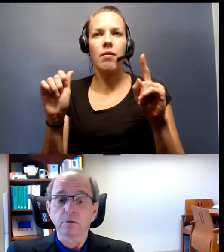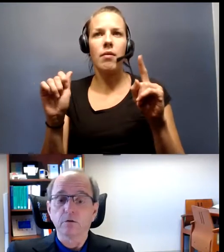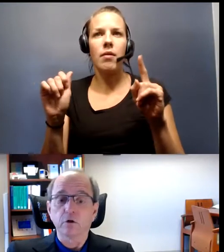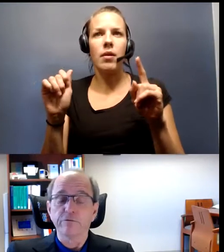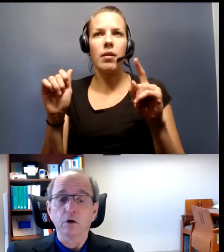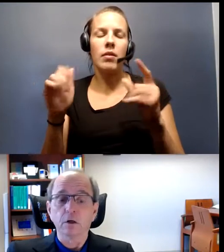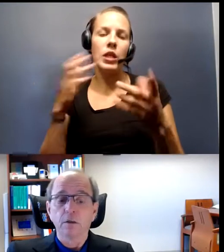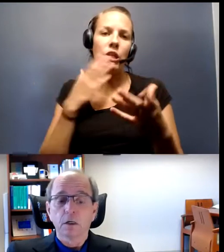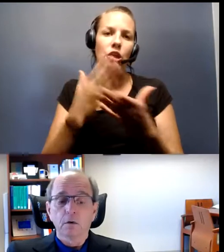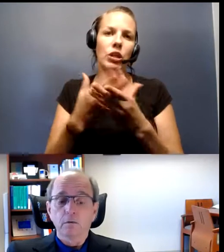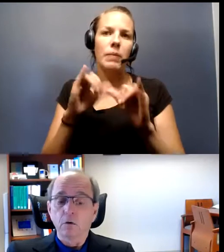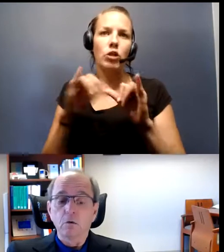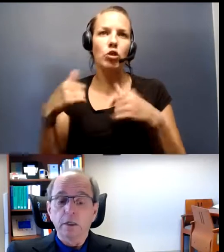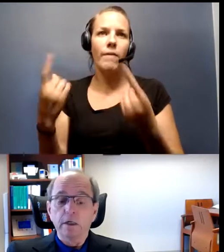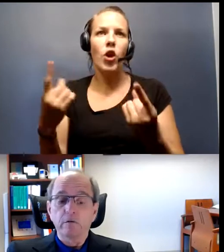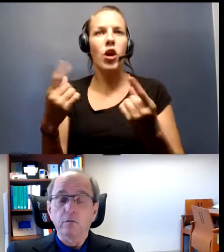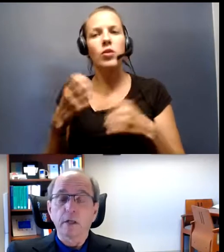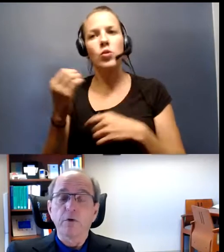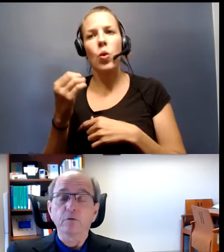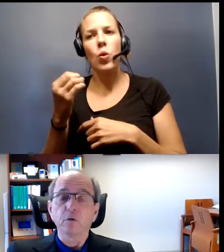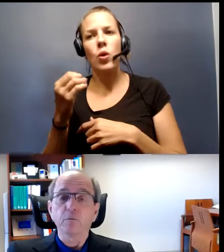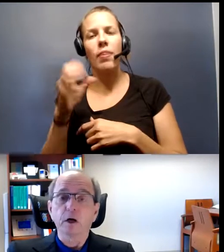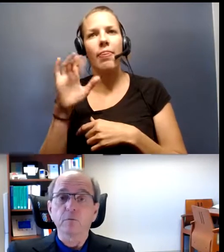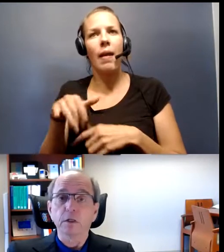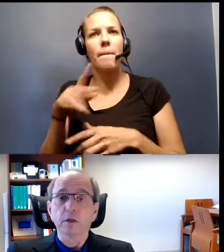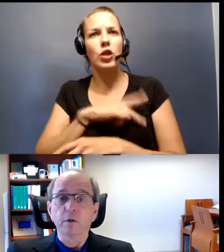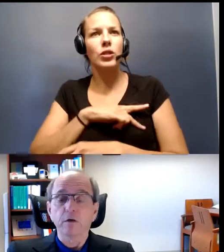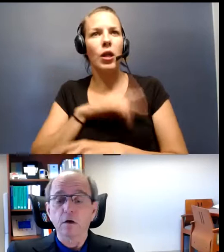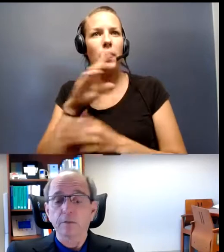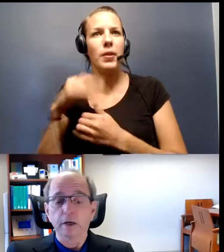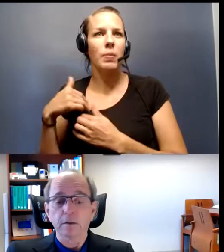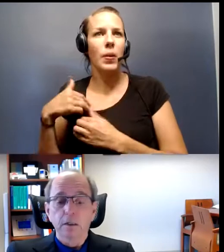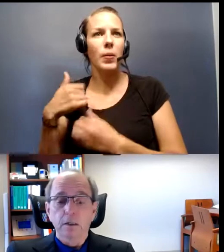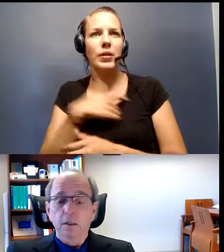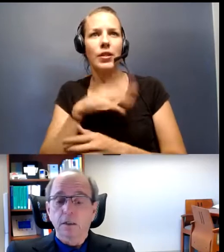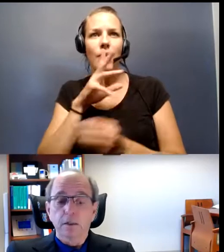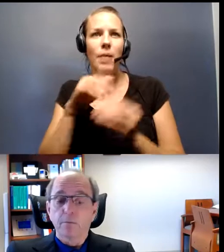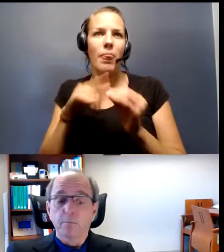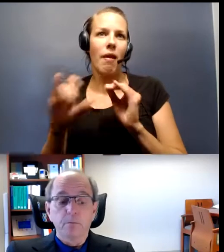measure so far. So it's that personal responsibility we talk about.